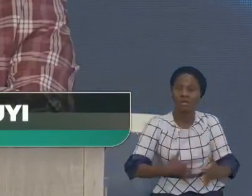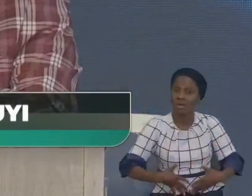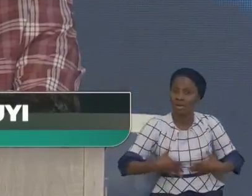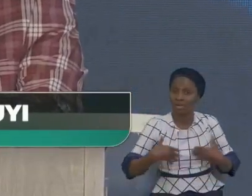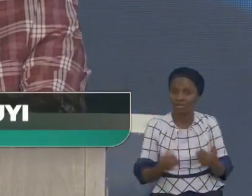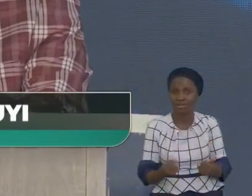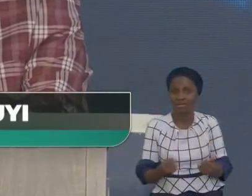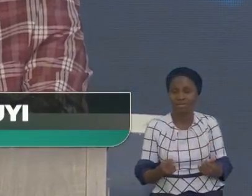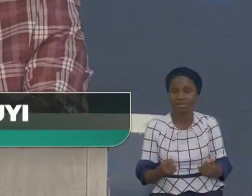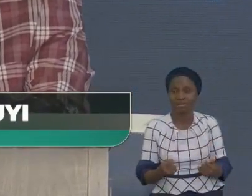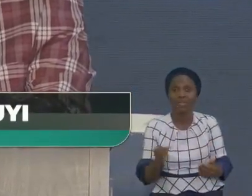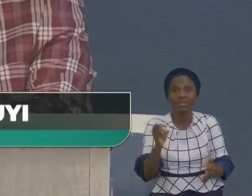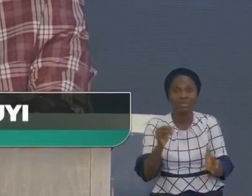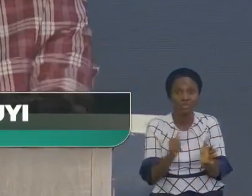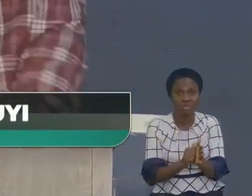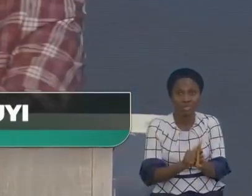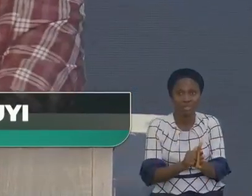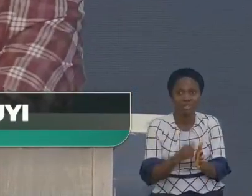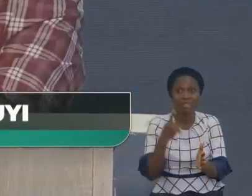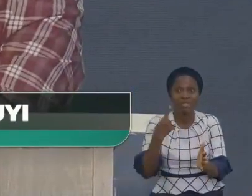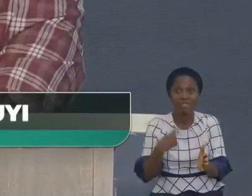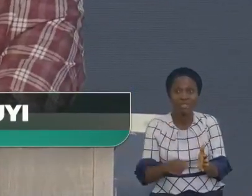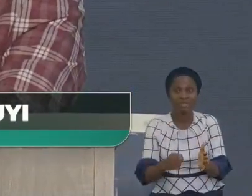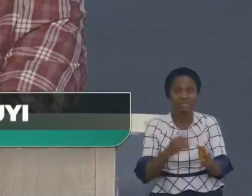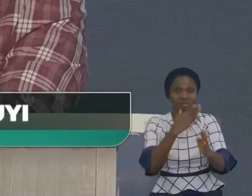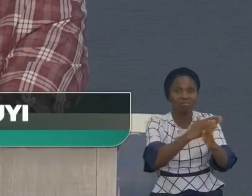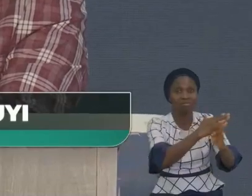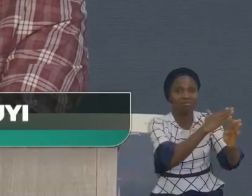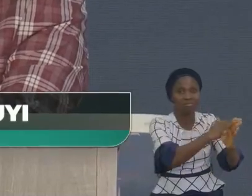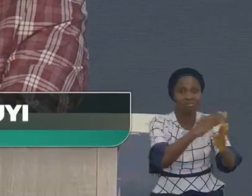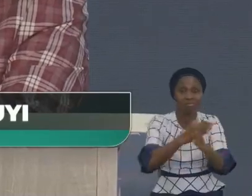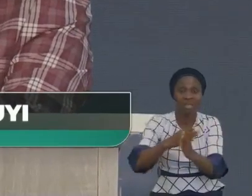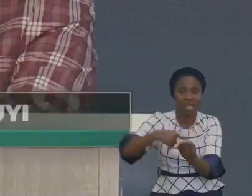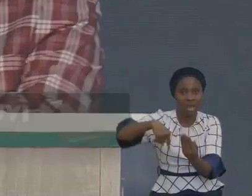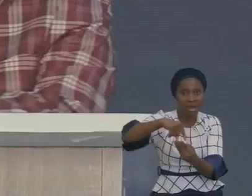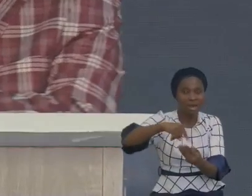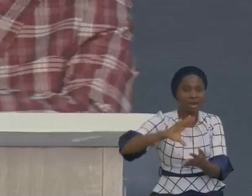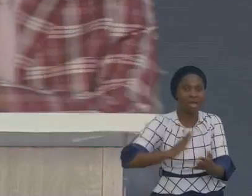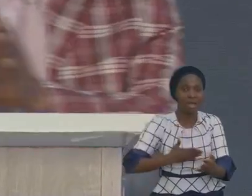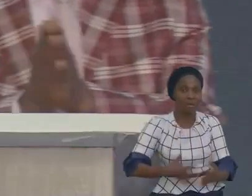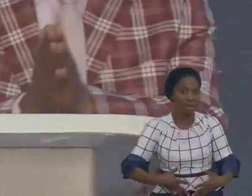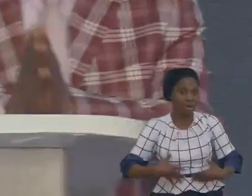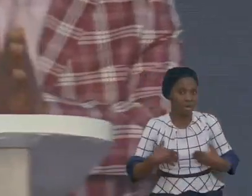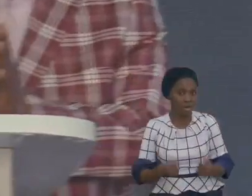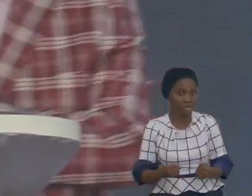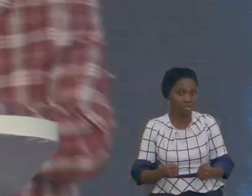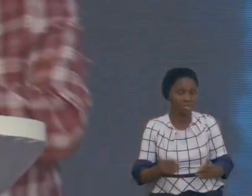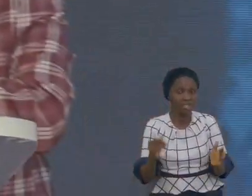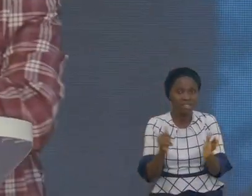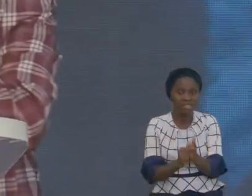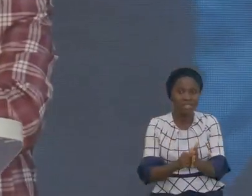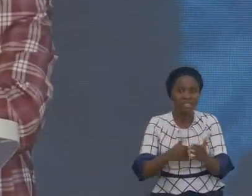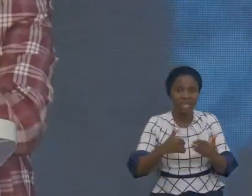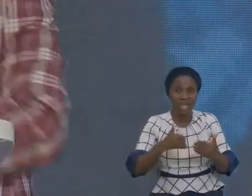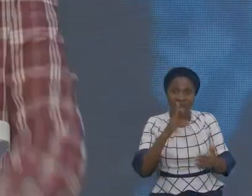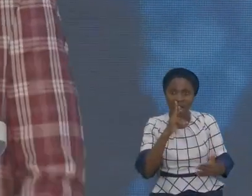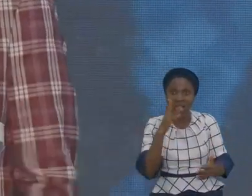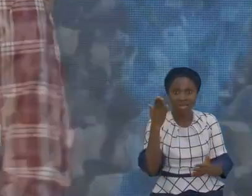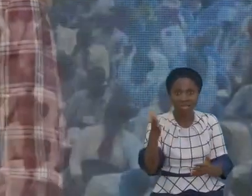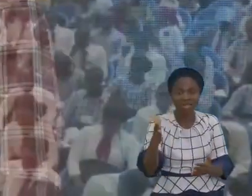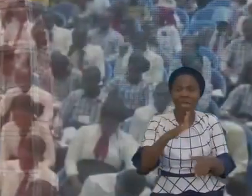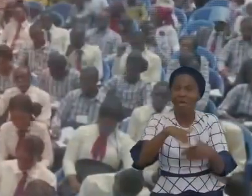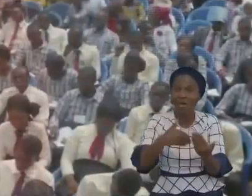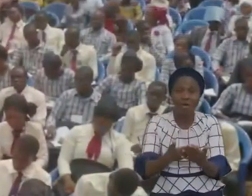lives that has been there all the time, that we say, Lord, now I